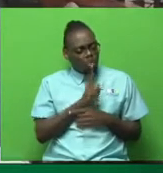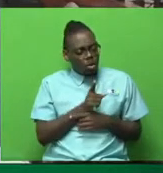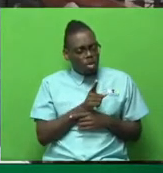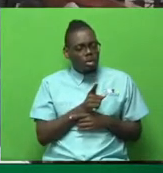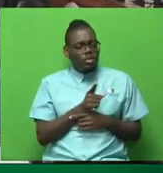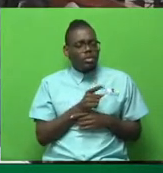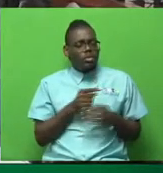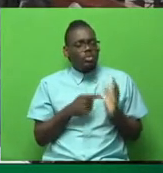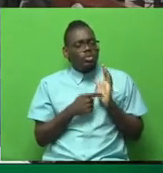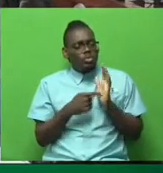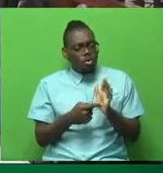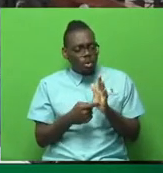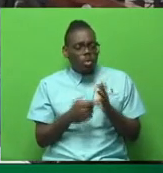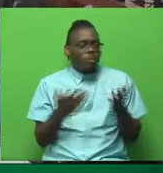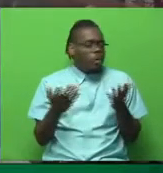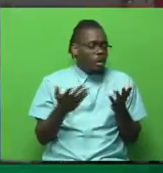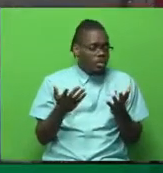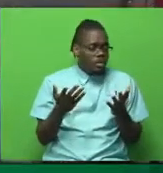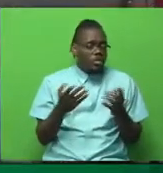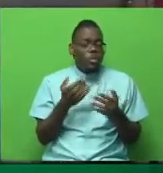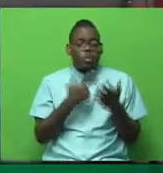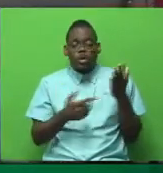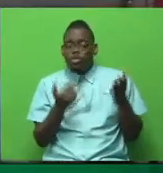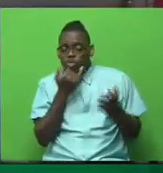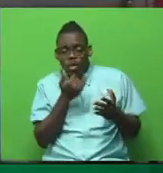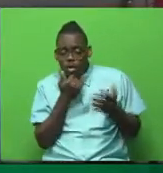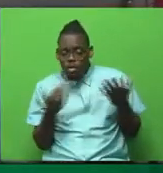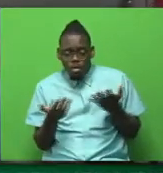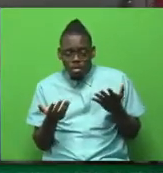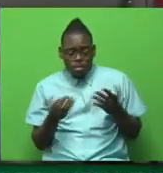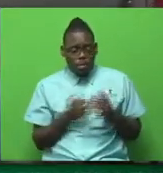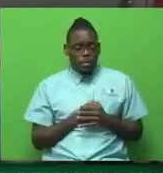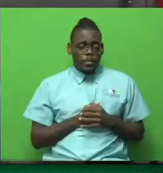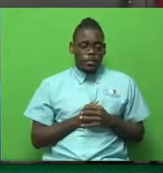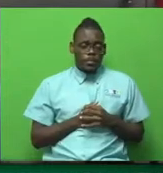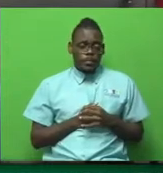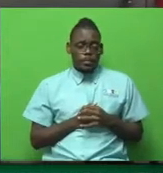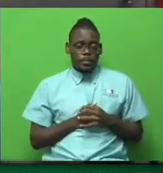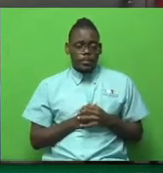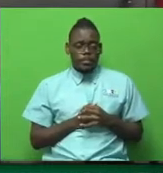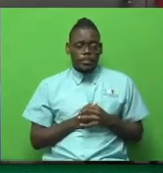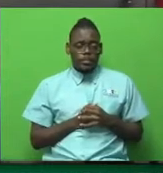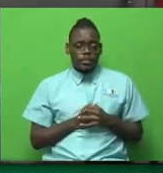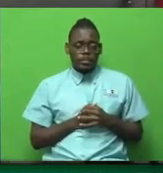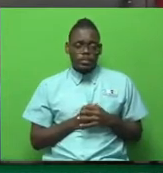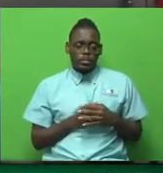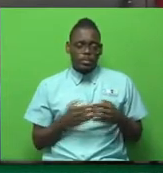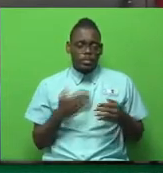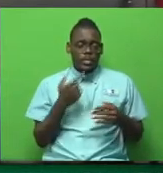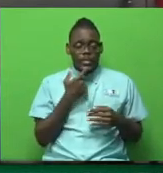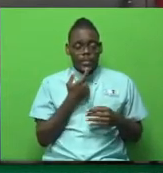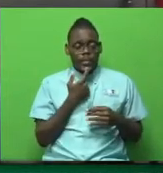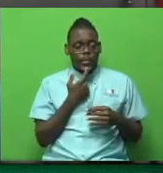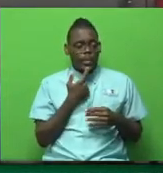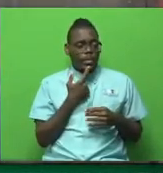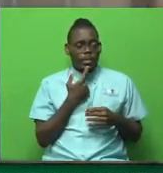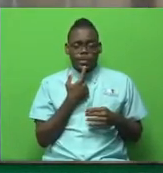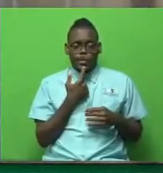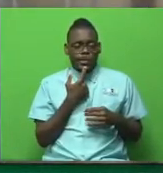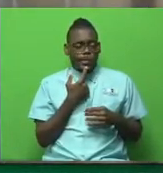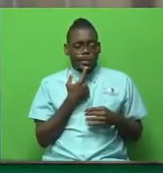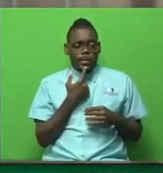majority with corruption you could use the other ones okay it will be chaos mismanagement